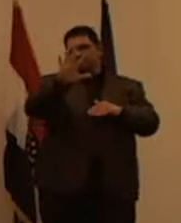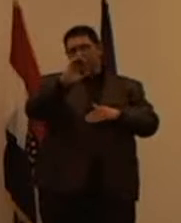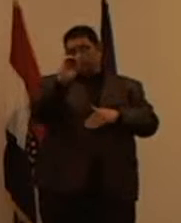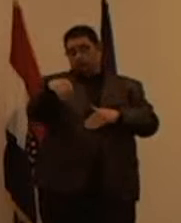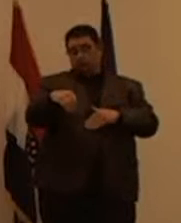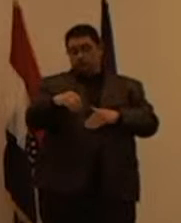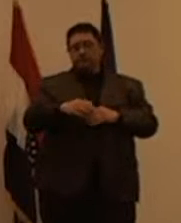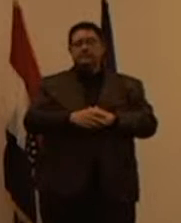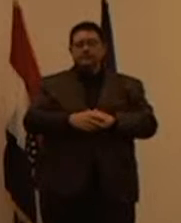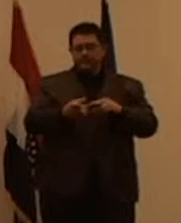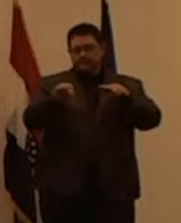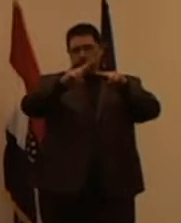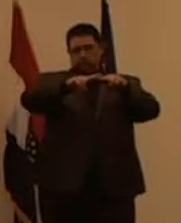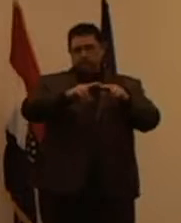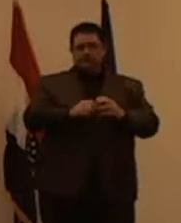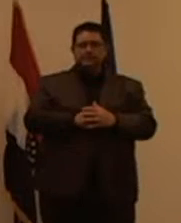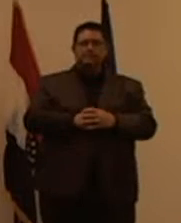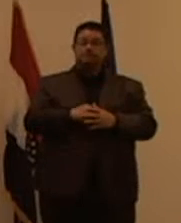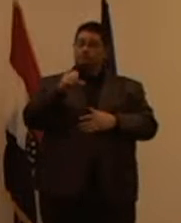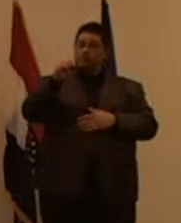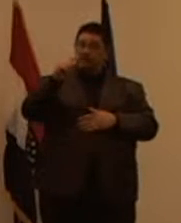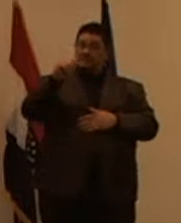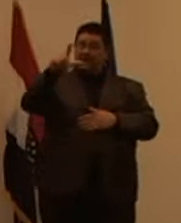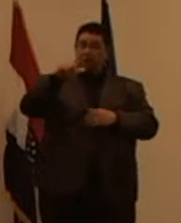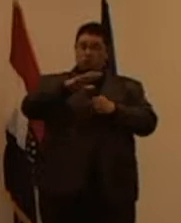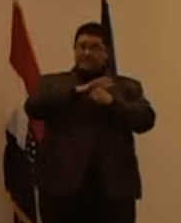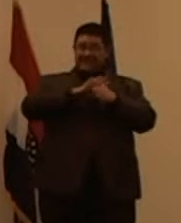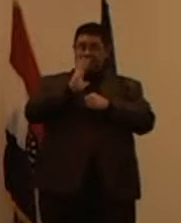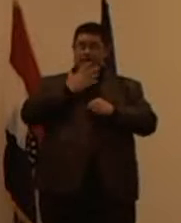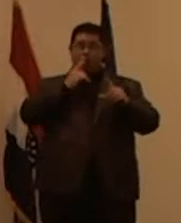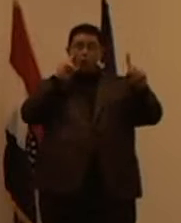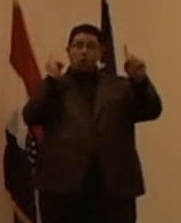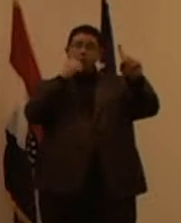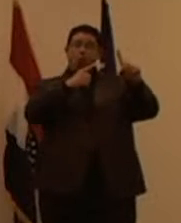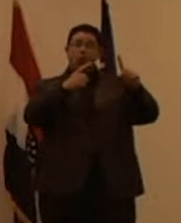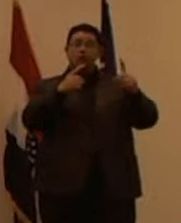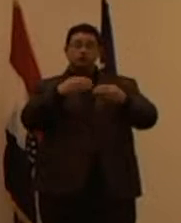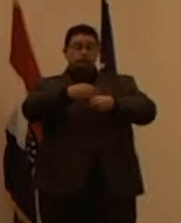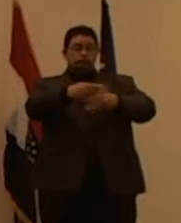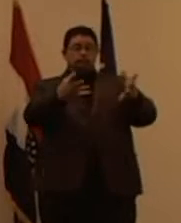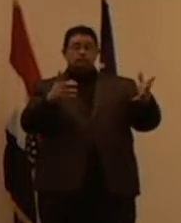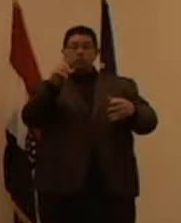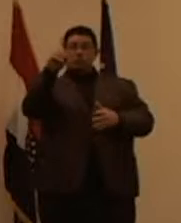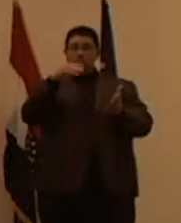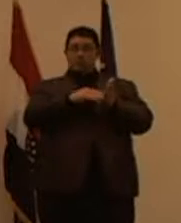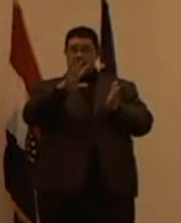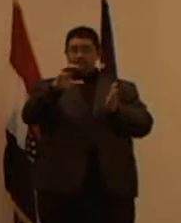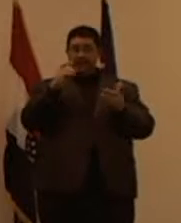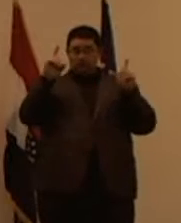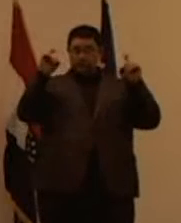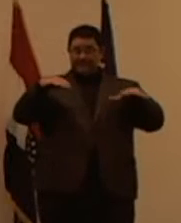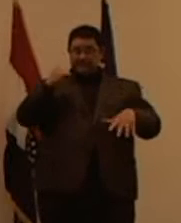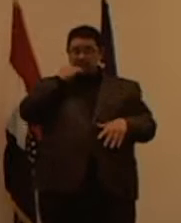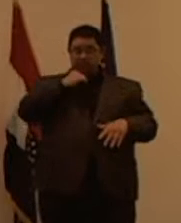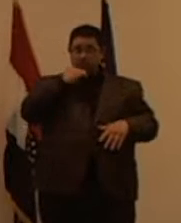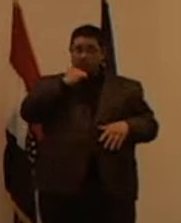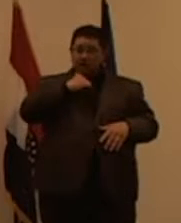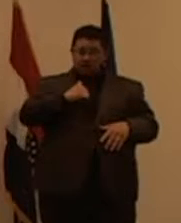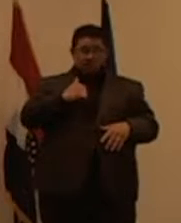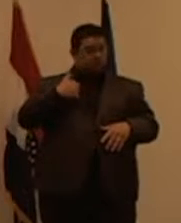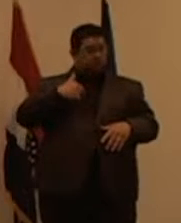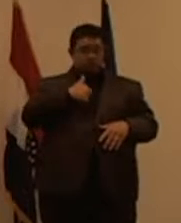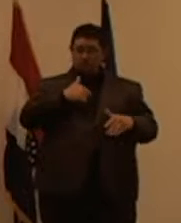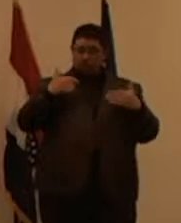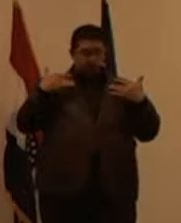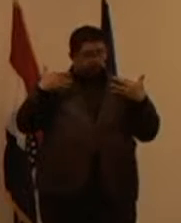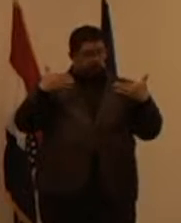increase. In St. Louis County, our goal is to administer 1,500 tests per day. We are well on our way to that